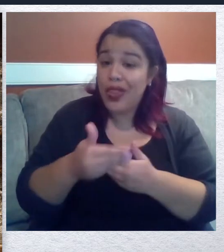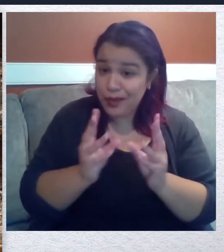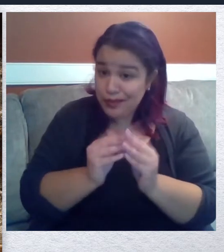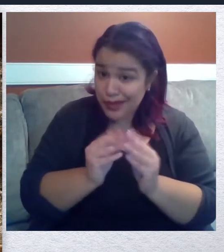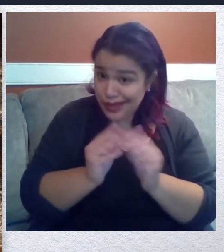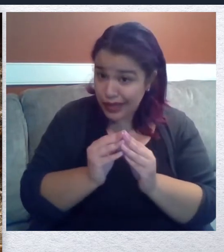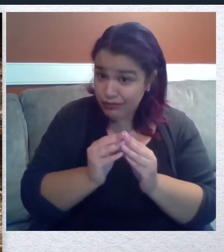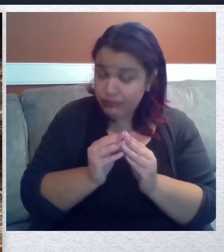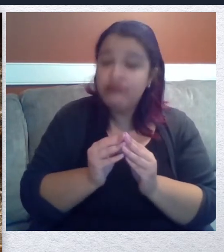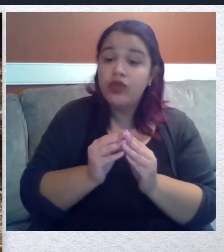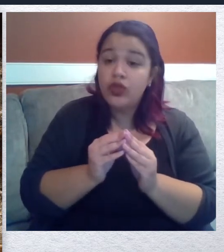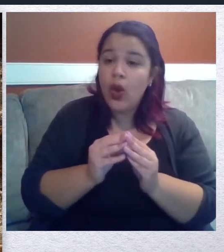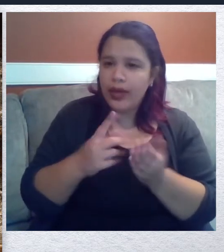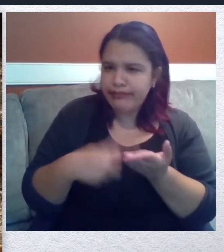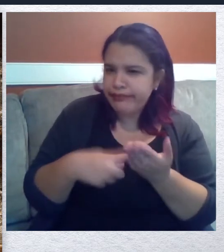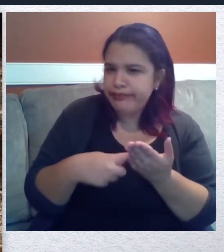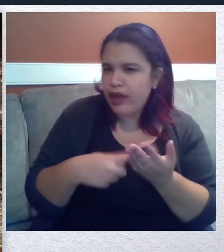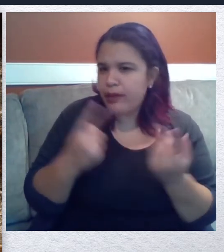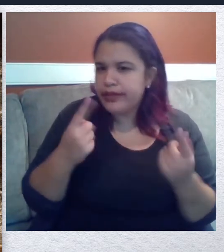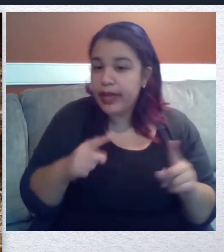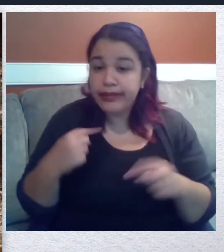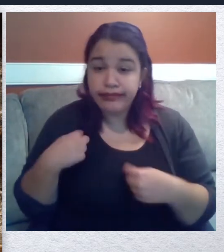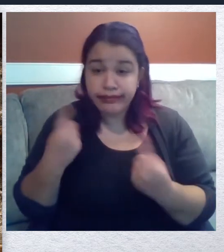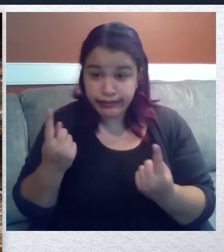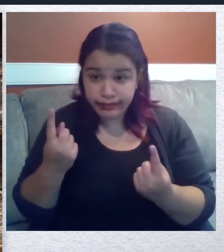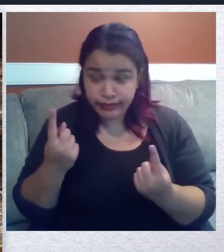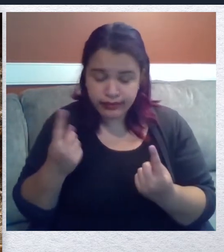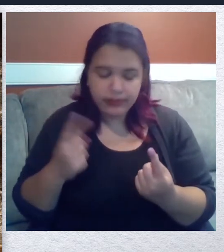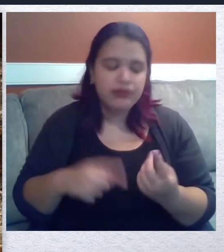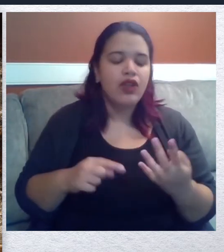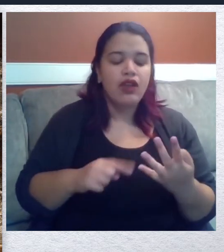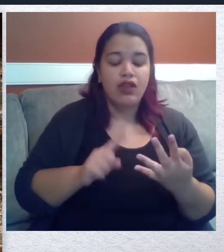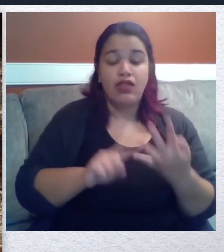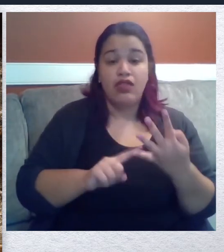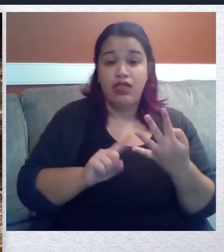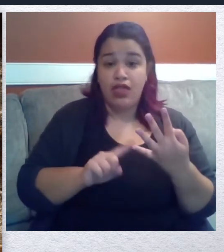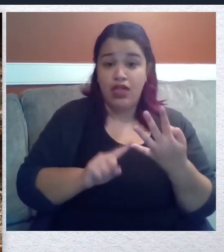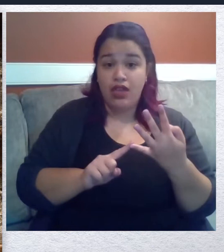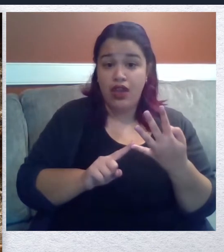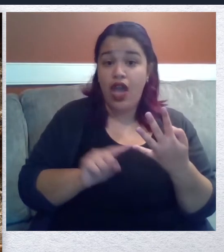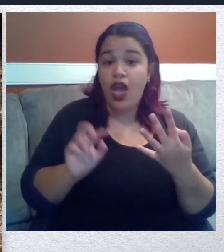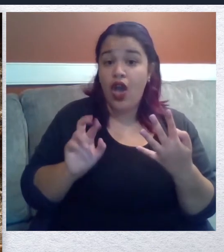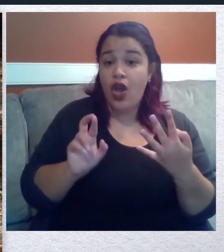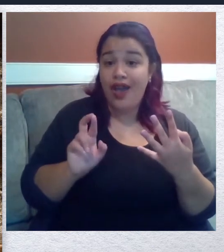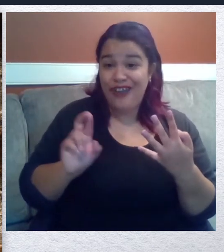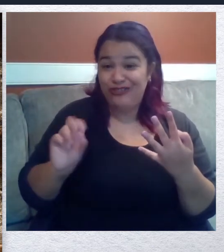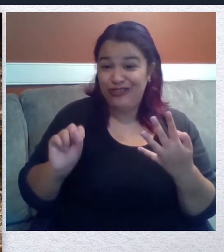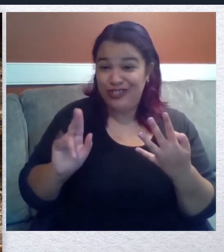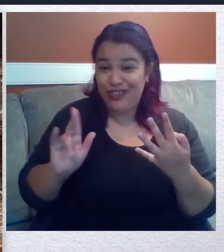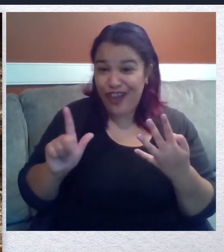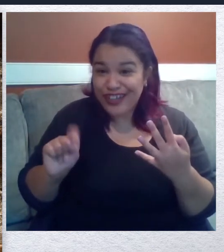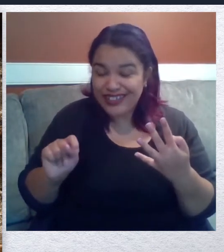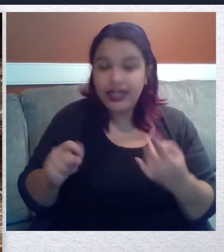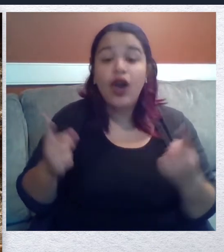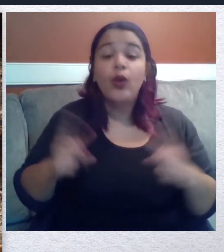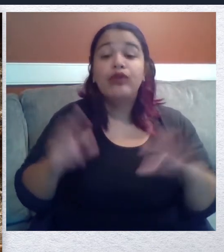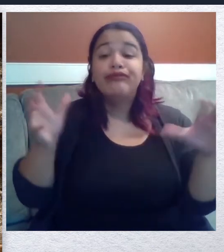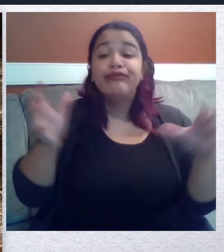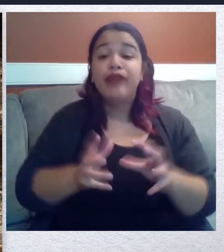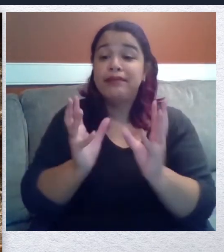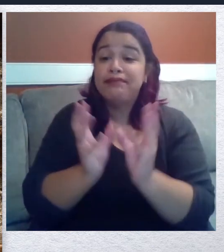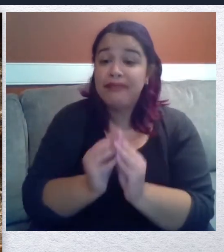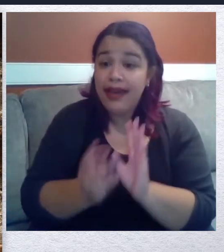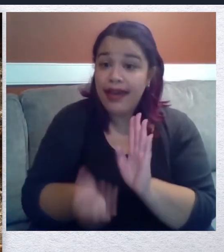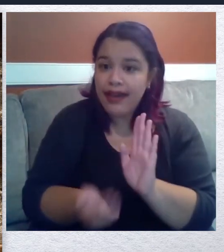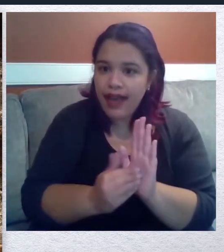candidate could answer, "When the group met for our follow-up meeting, we had 10 students who were willing and committed to participating in the